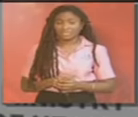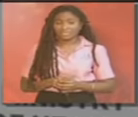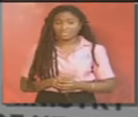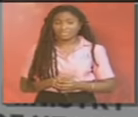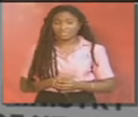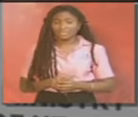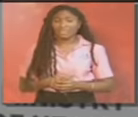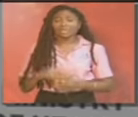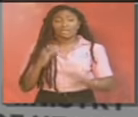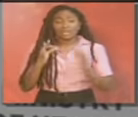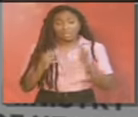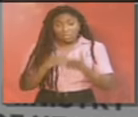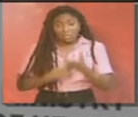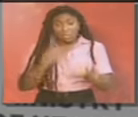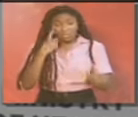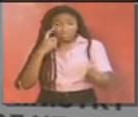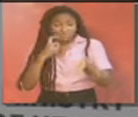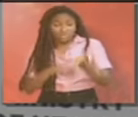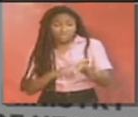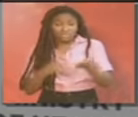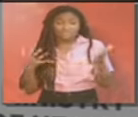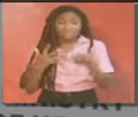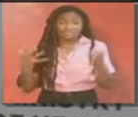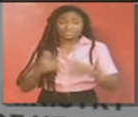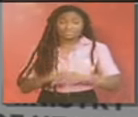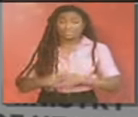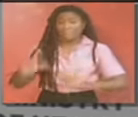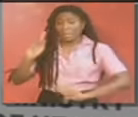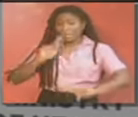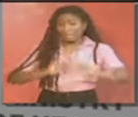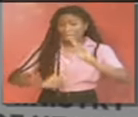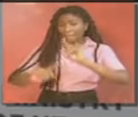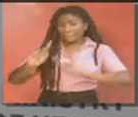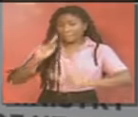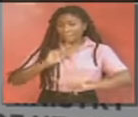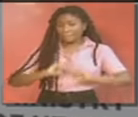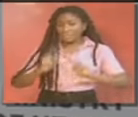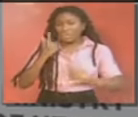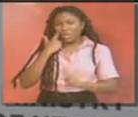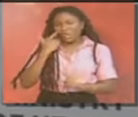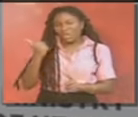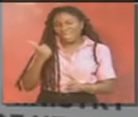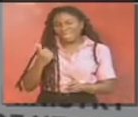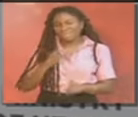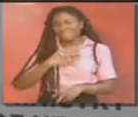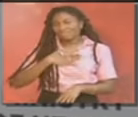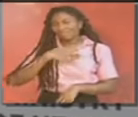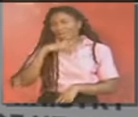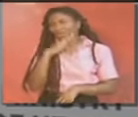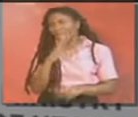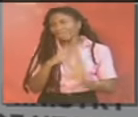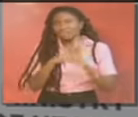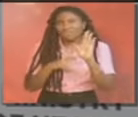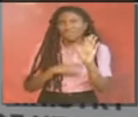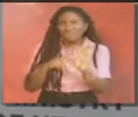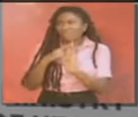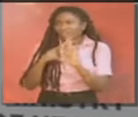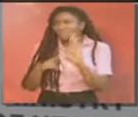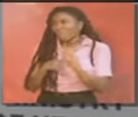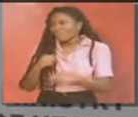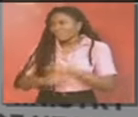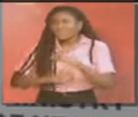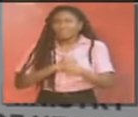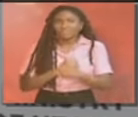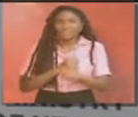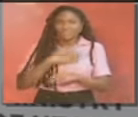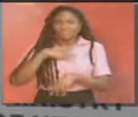Camille will speak about it in a little more detail, is people seeming to get a little tired of doing the